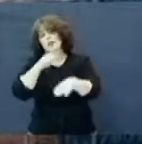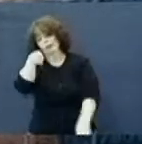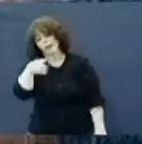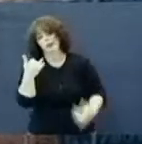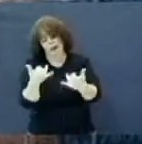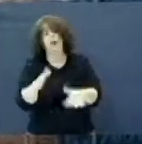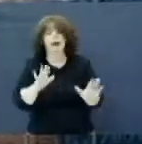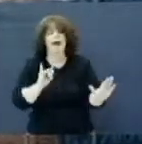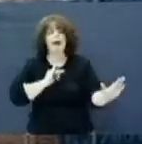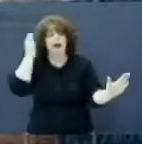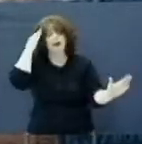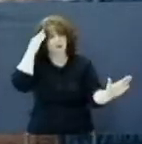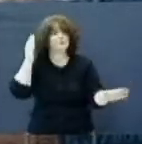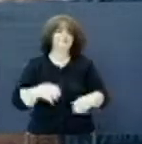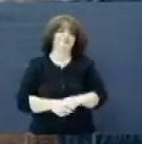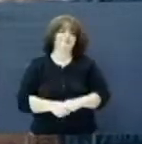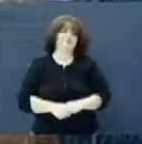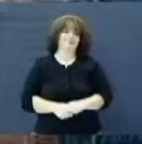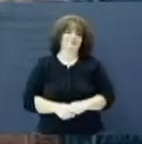it?